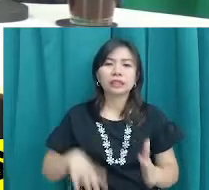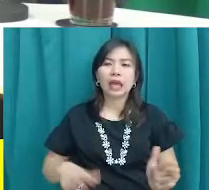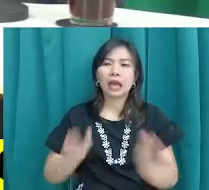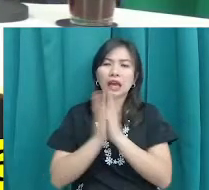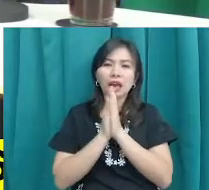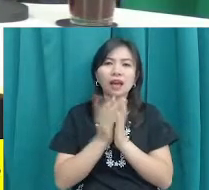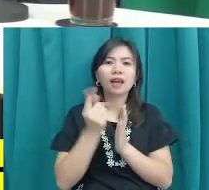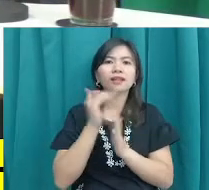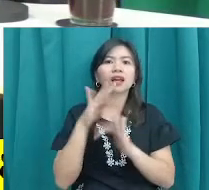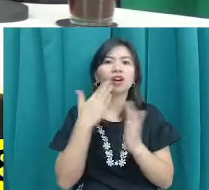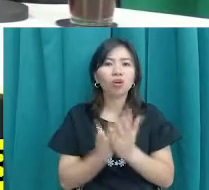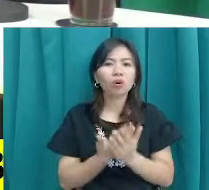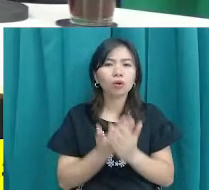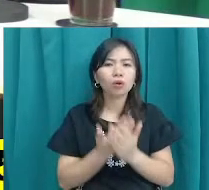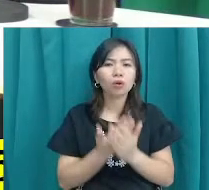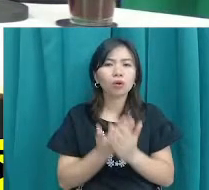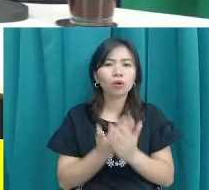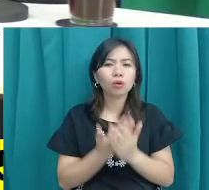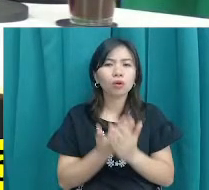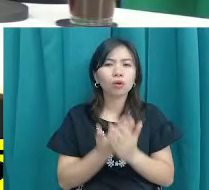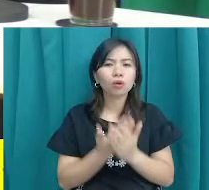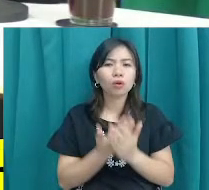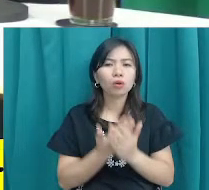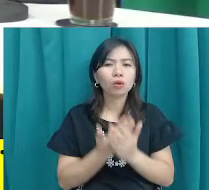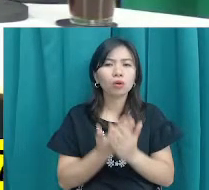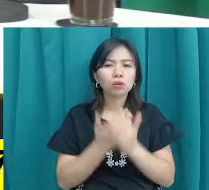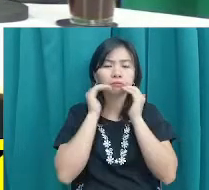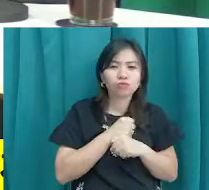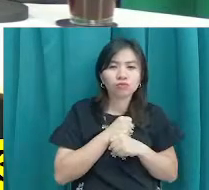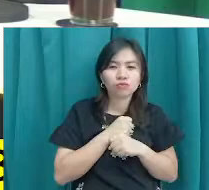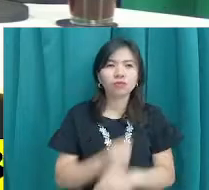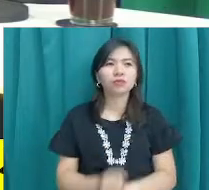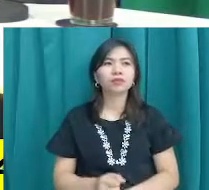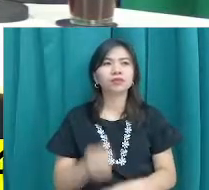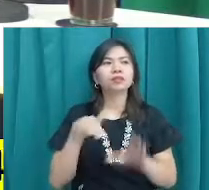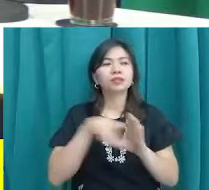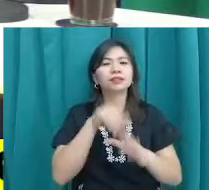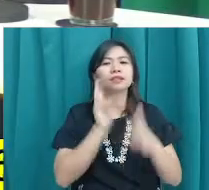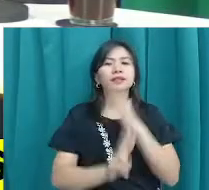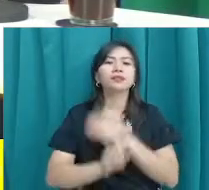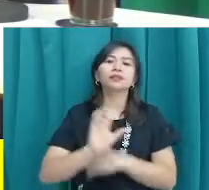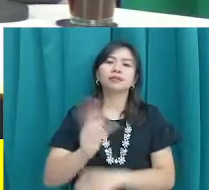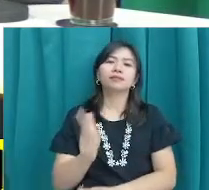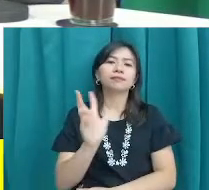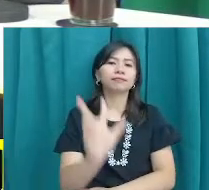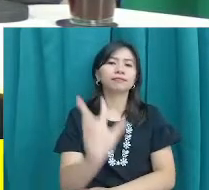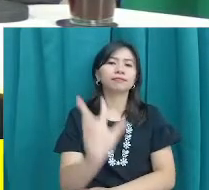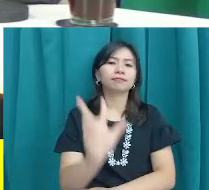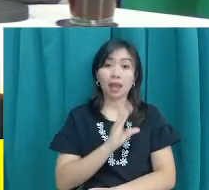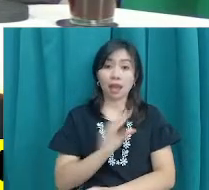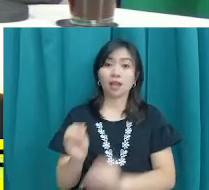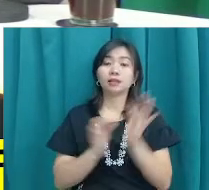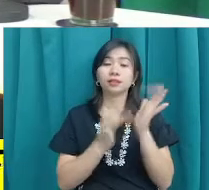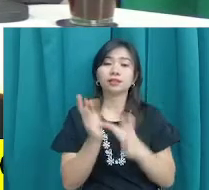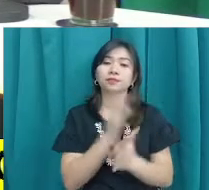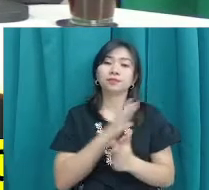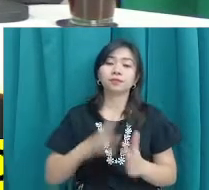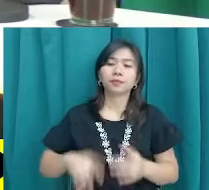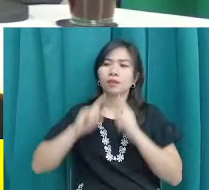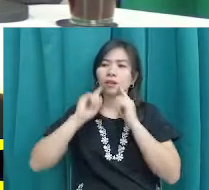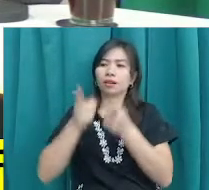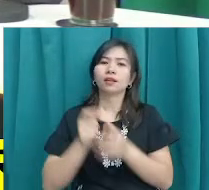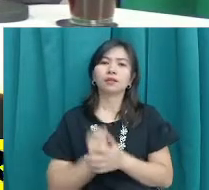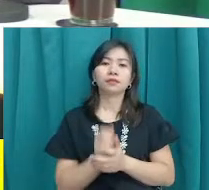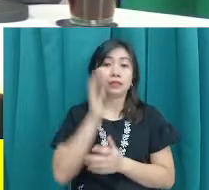exceeding sorrowful. Alright? Verse 23. And he answered and said, he that dippeth